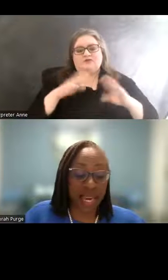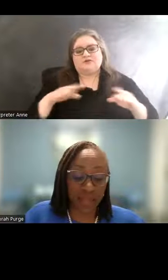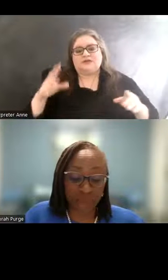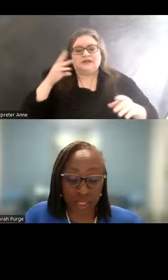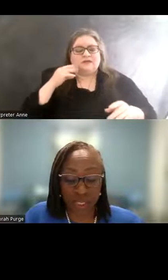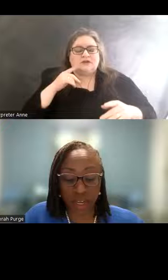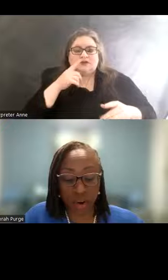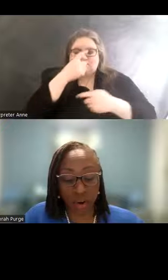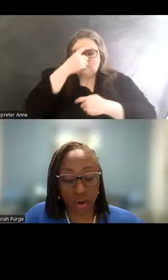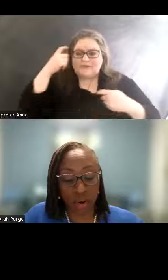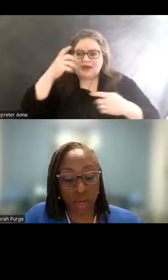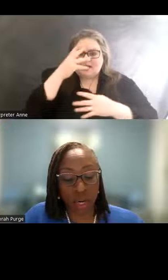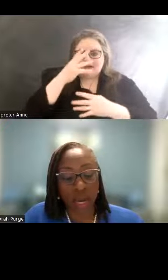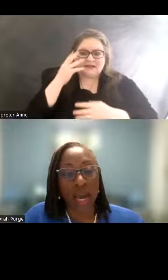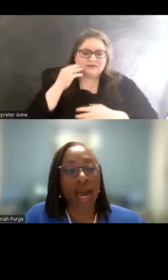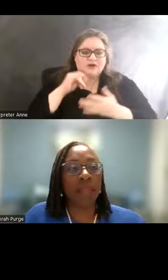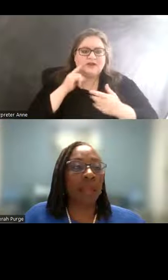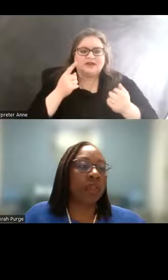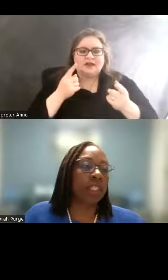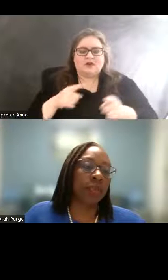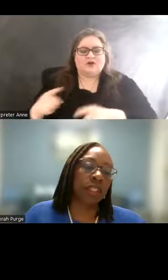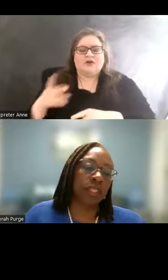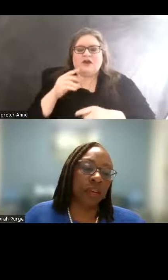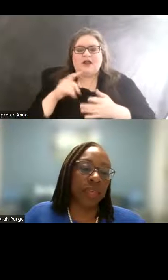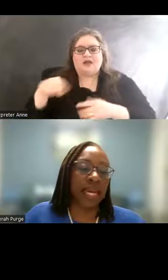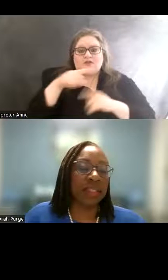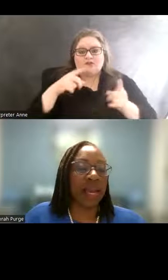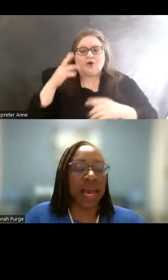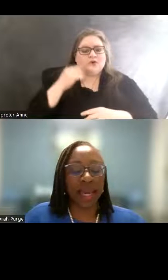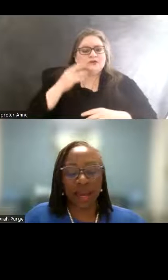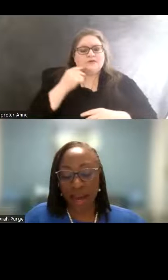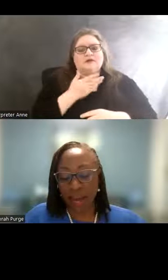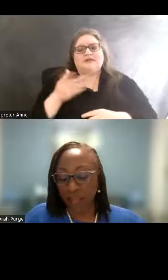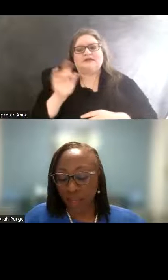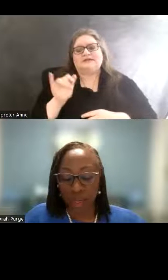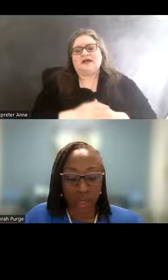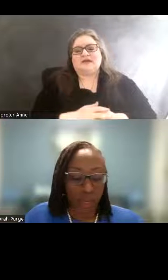traumatic experiences that occur, and those experiences are things like